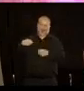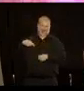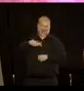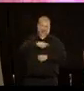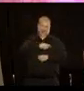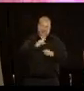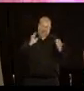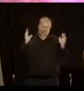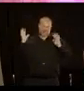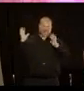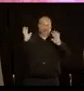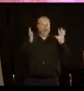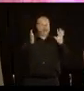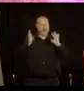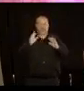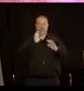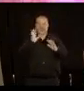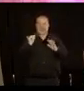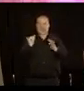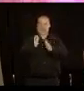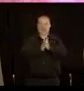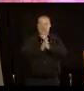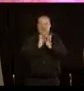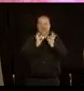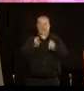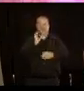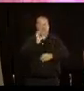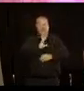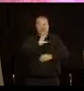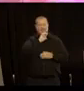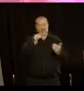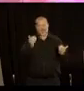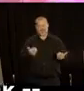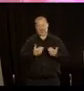pleased that we share a passion for the Family Cafe.